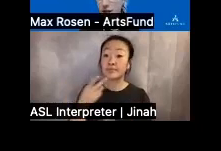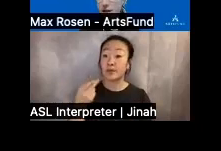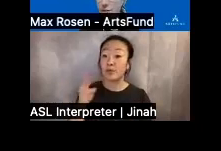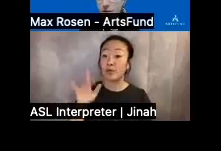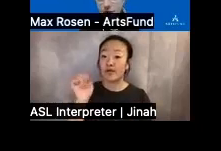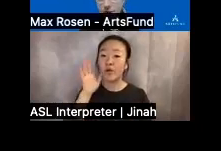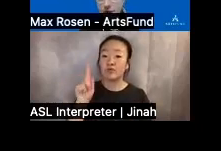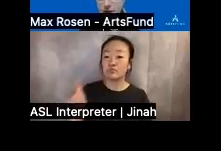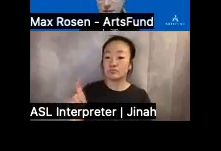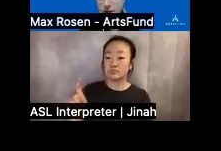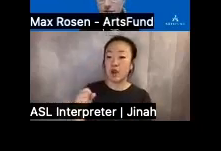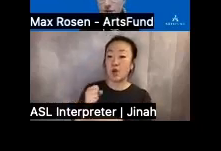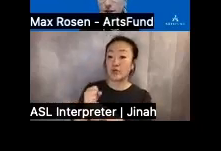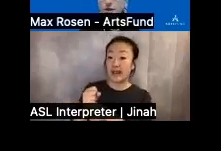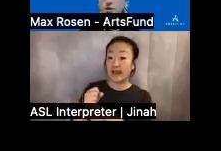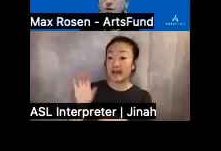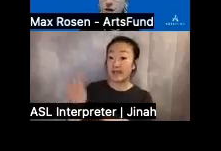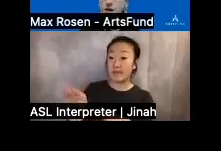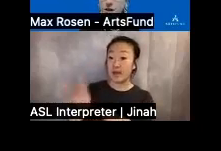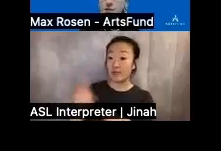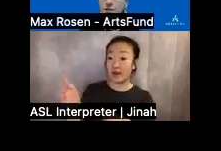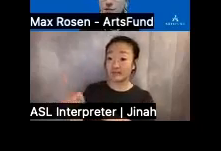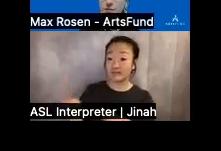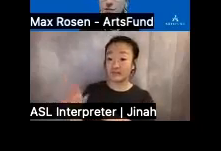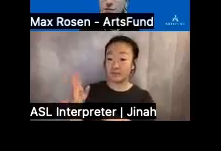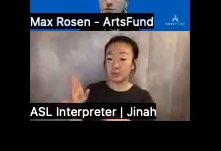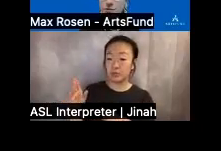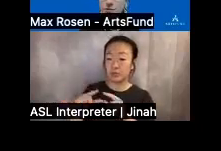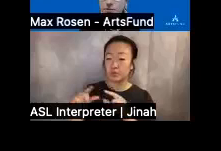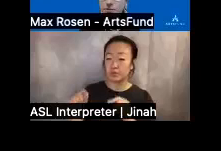Create Profile button on the bottom right of the screen.